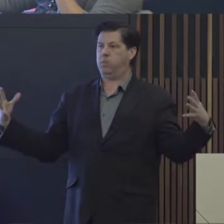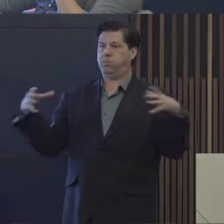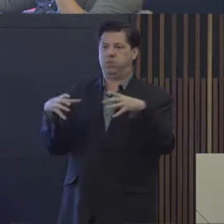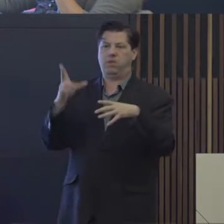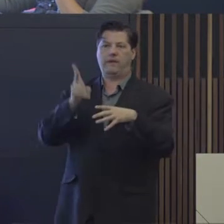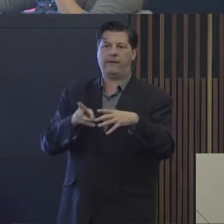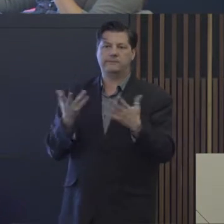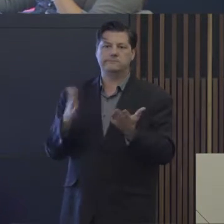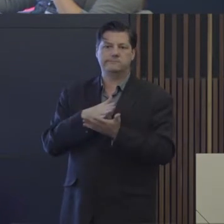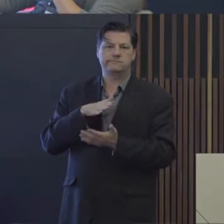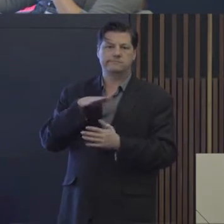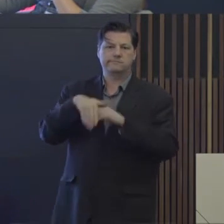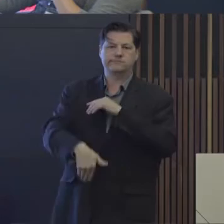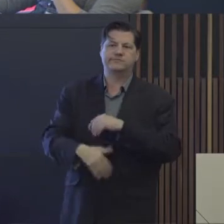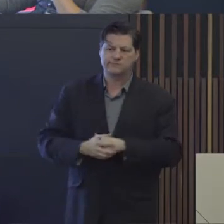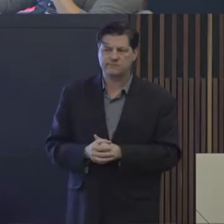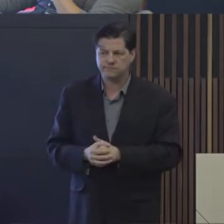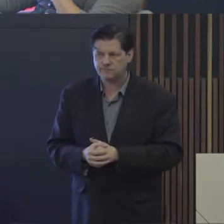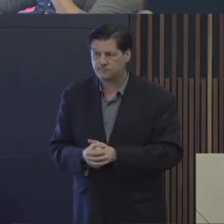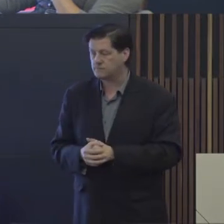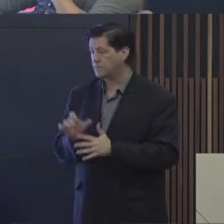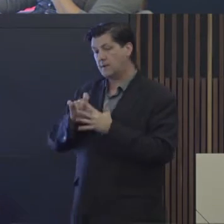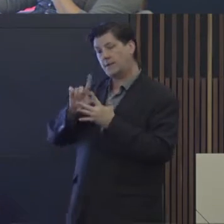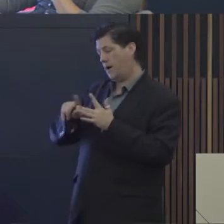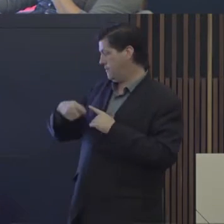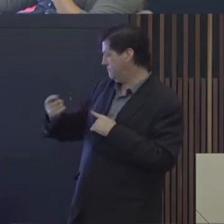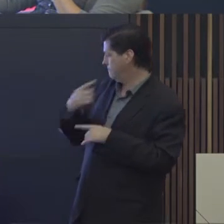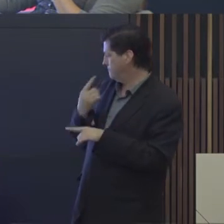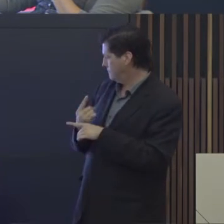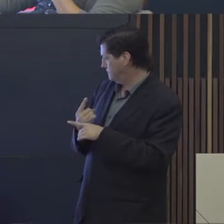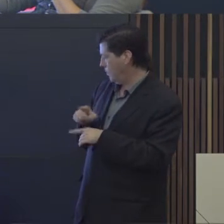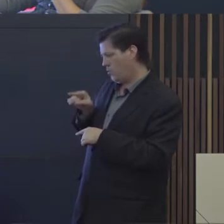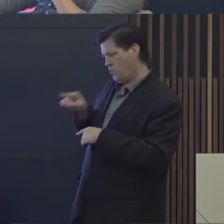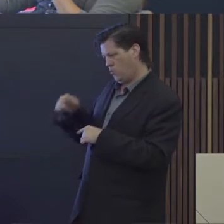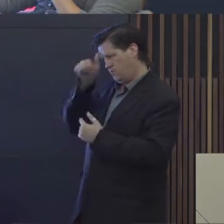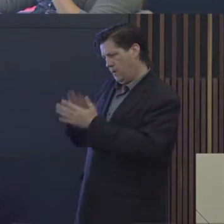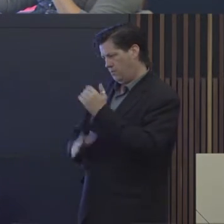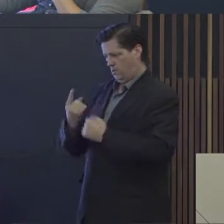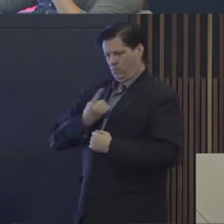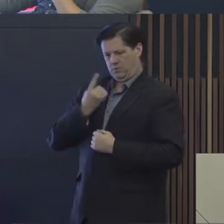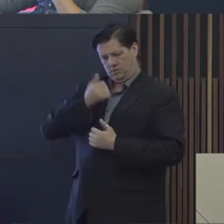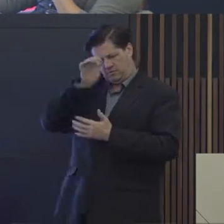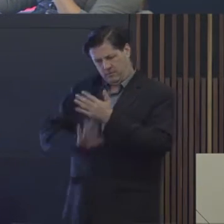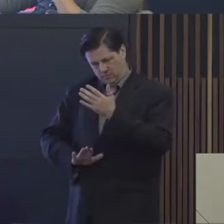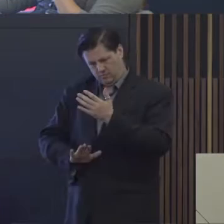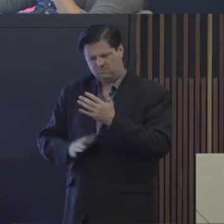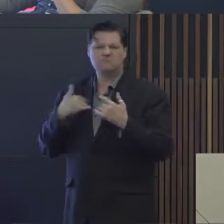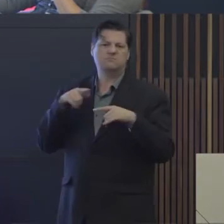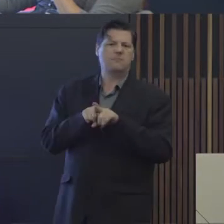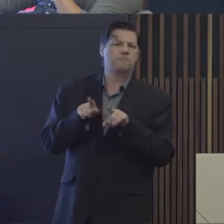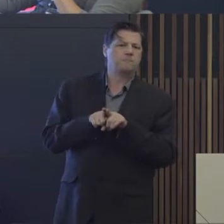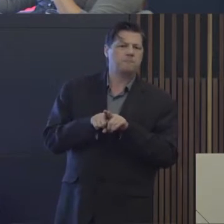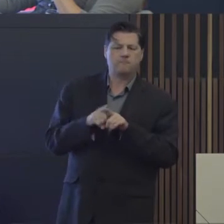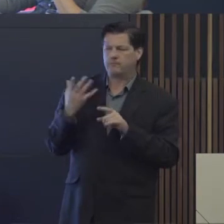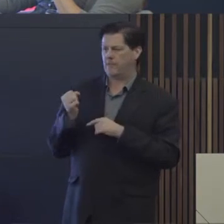went back. Yeah. Di, I'd like to move on to you. You've got both personal experience, like me, having